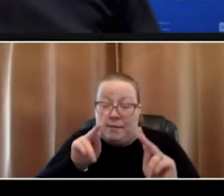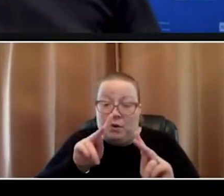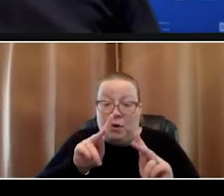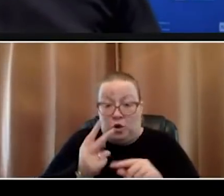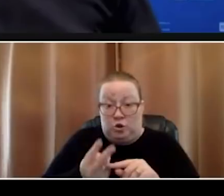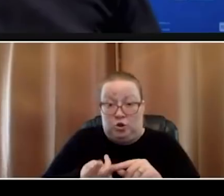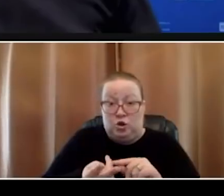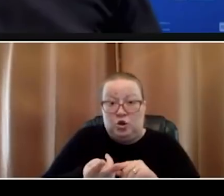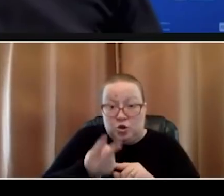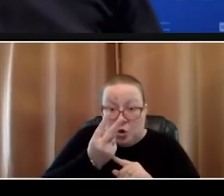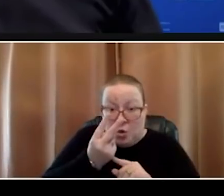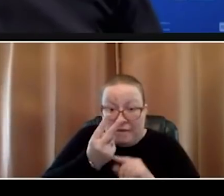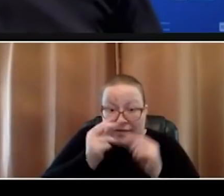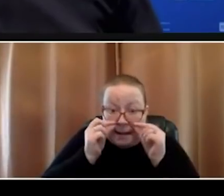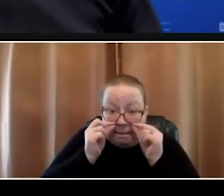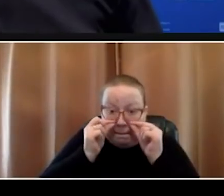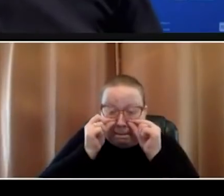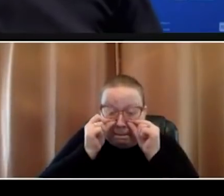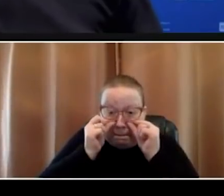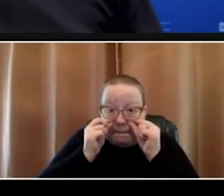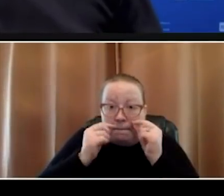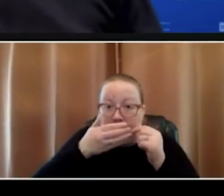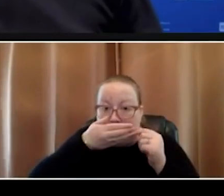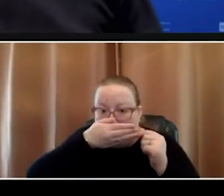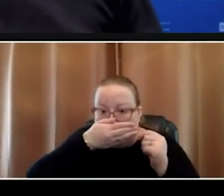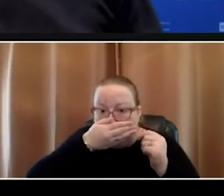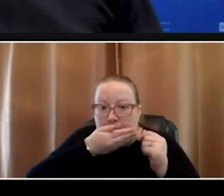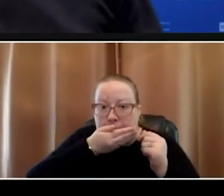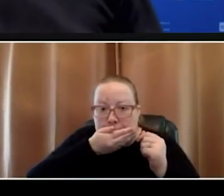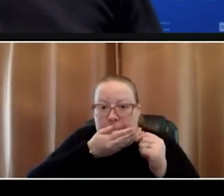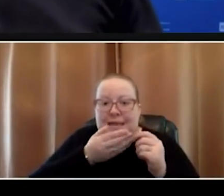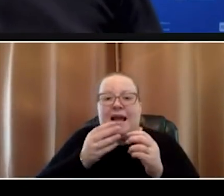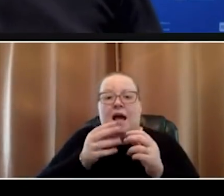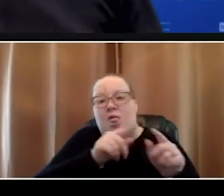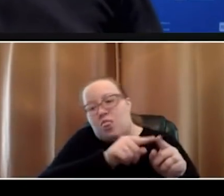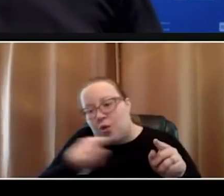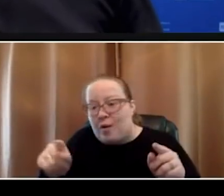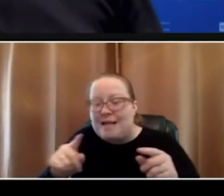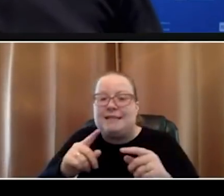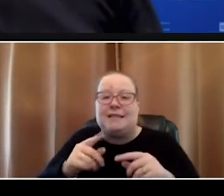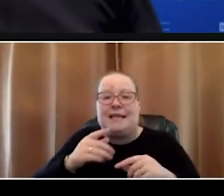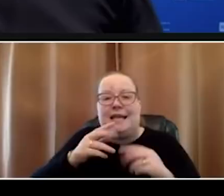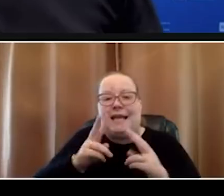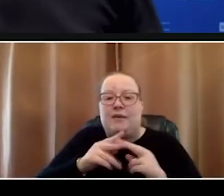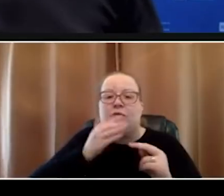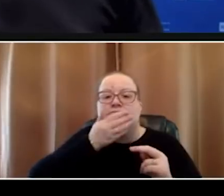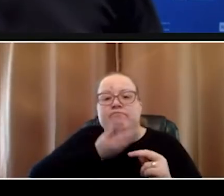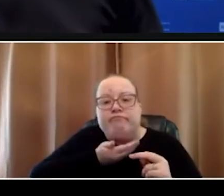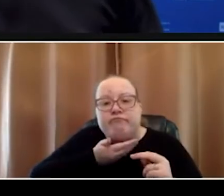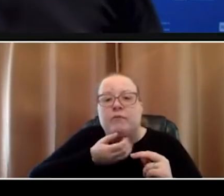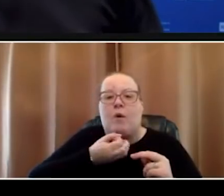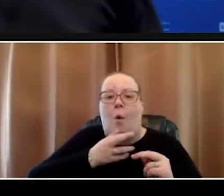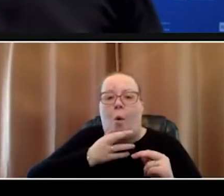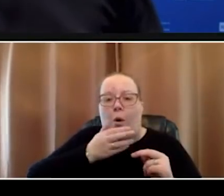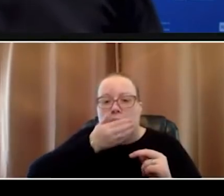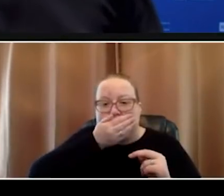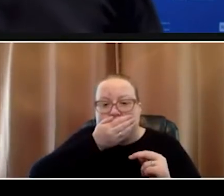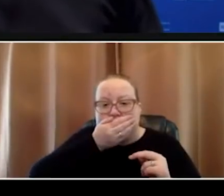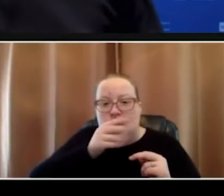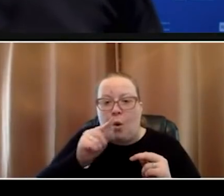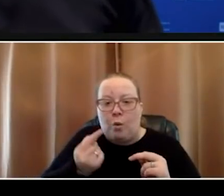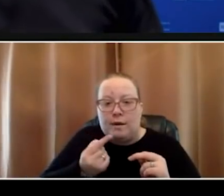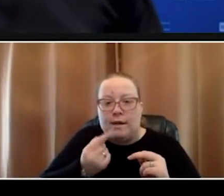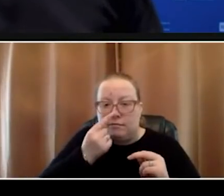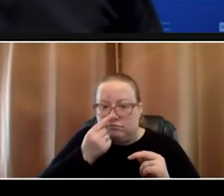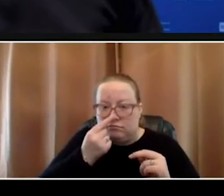covered their noses and mouths. Everyone else had it either under their chin or across their mouth only and that sort of thing. So for us in the